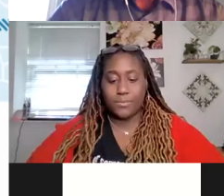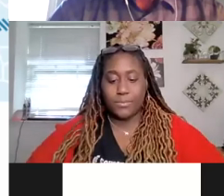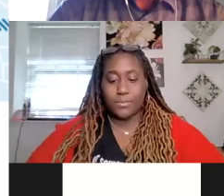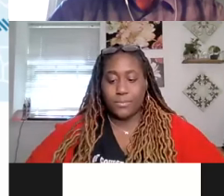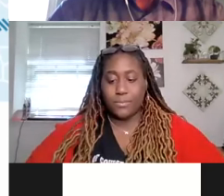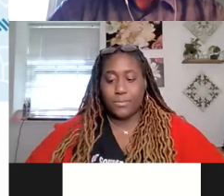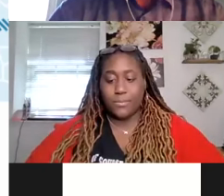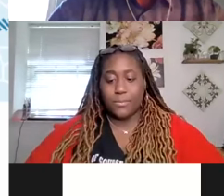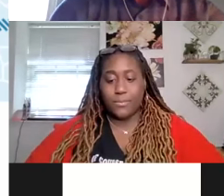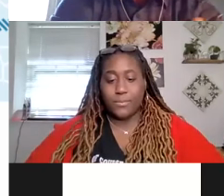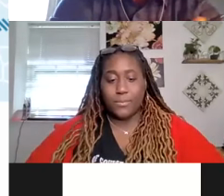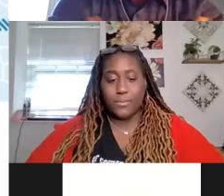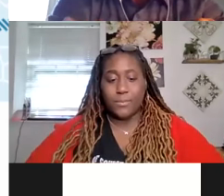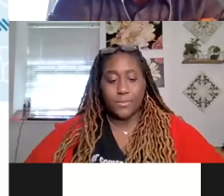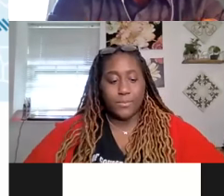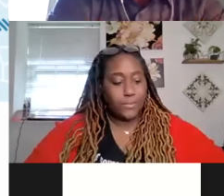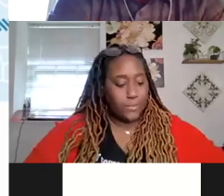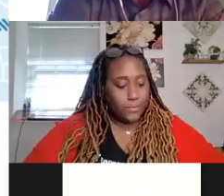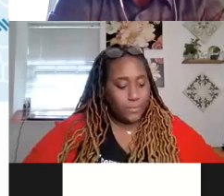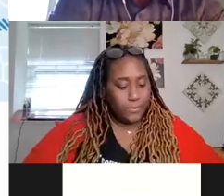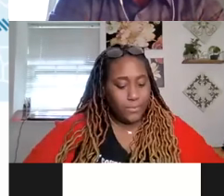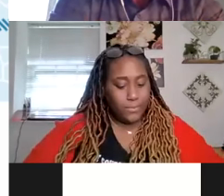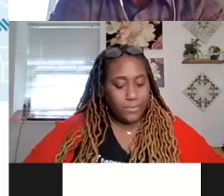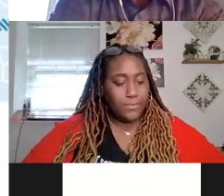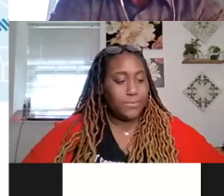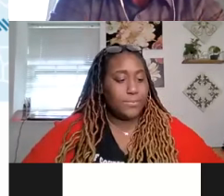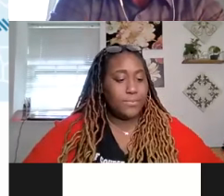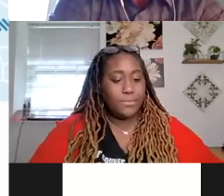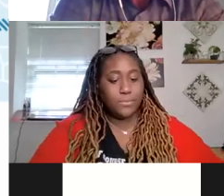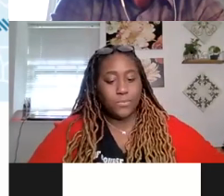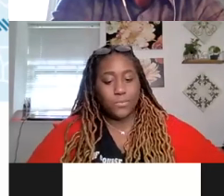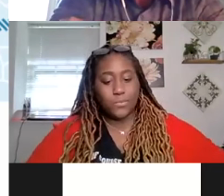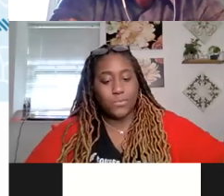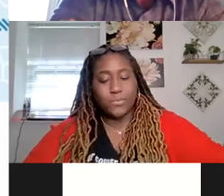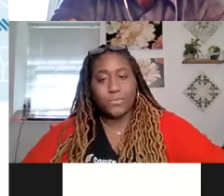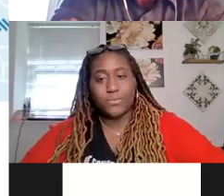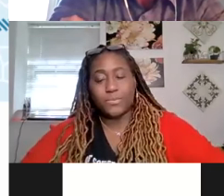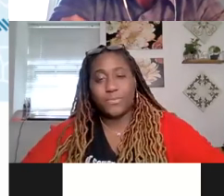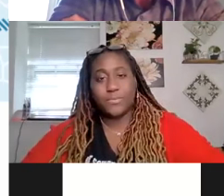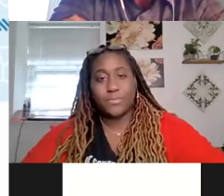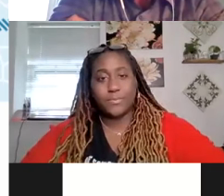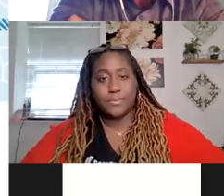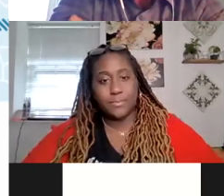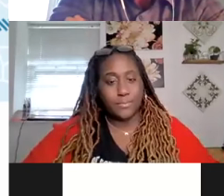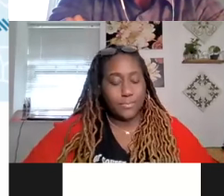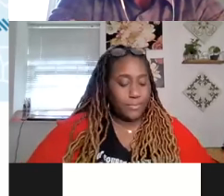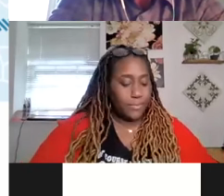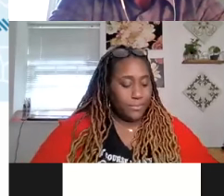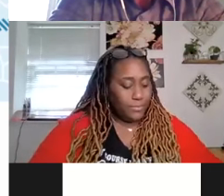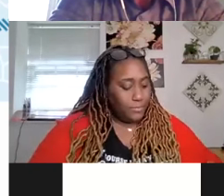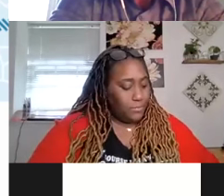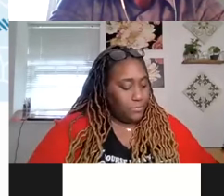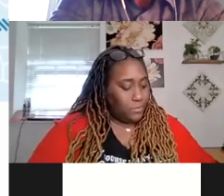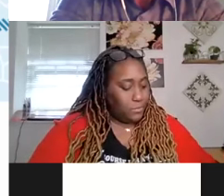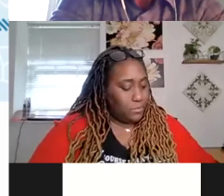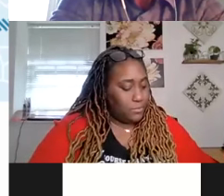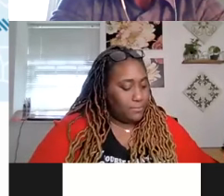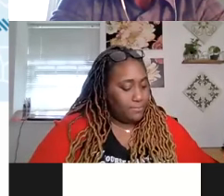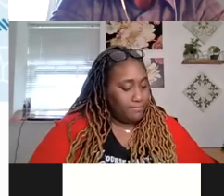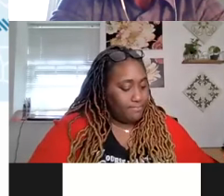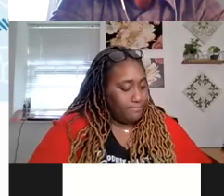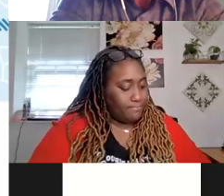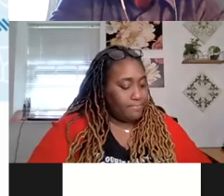I think there's probably a multitude of opinions about this. I'm really eager to hear what my co-hosts here say. But I think one of the wonderful things